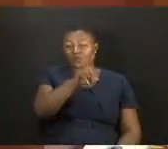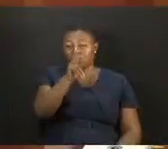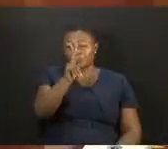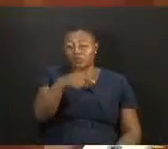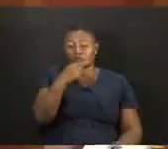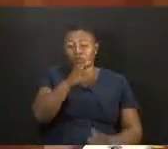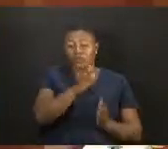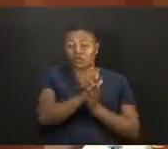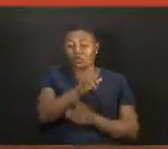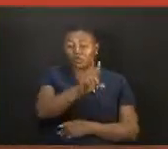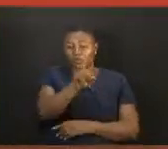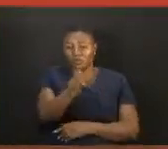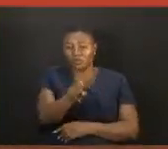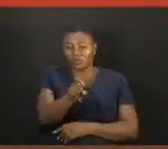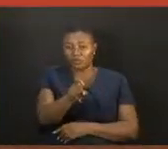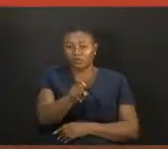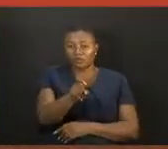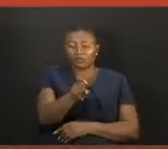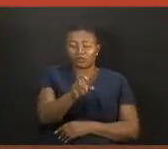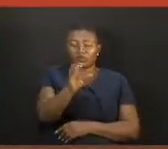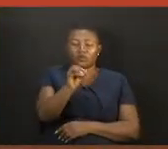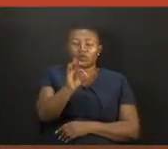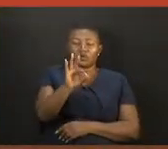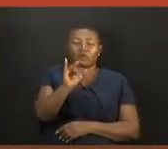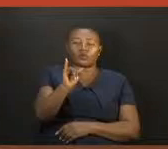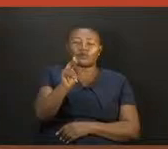the name of a member for Offenso North,